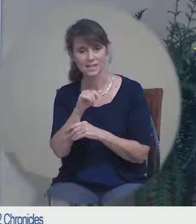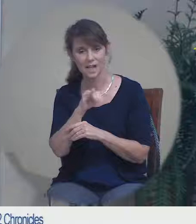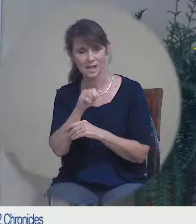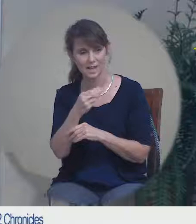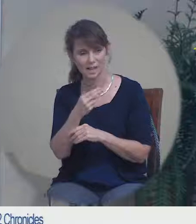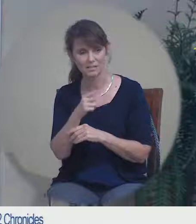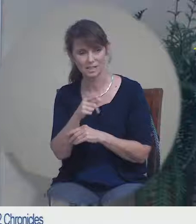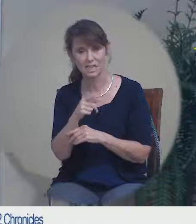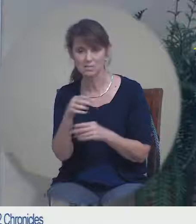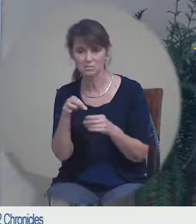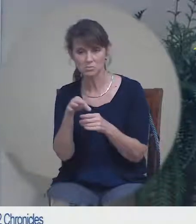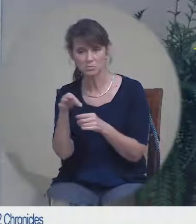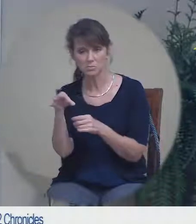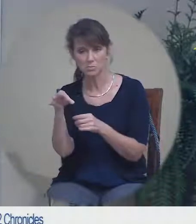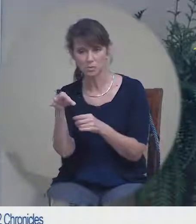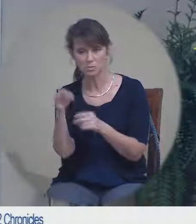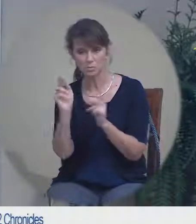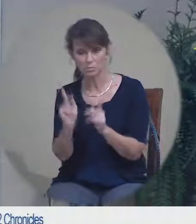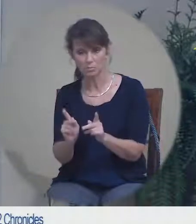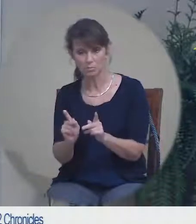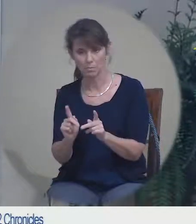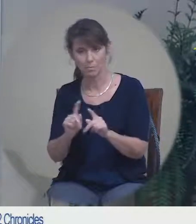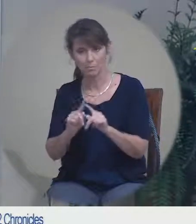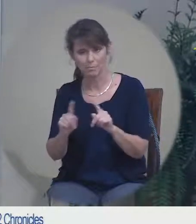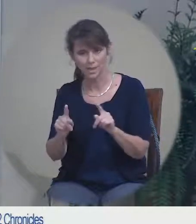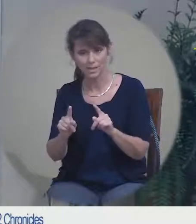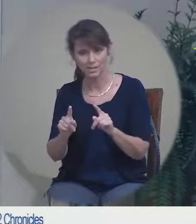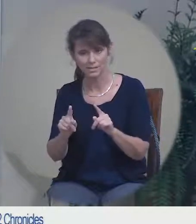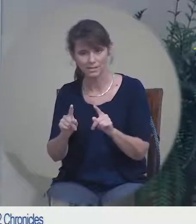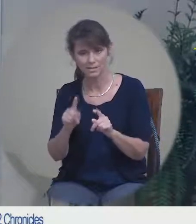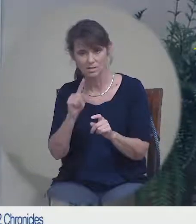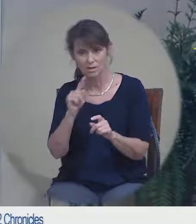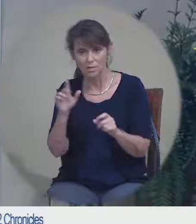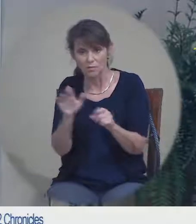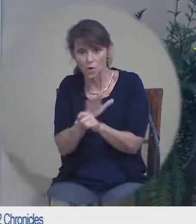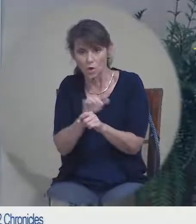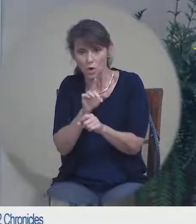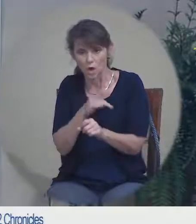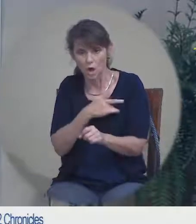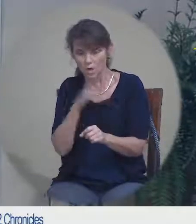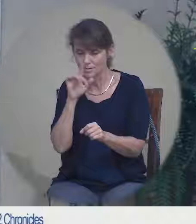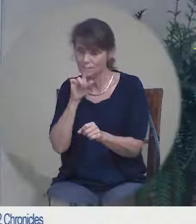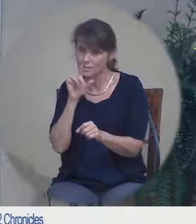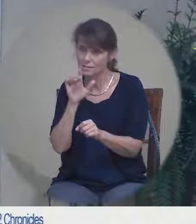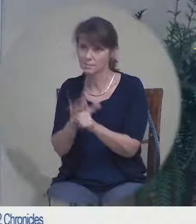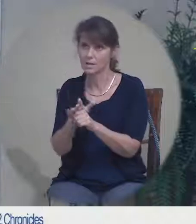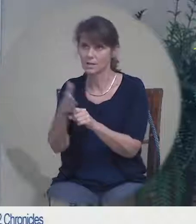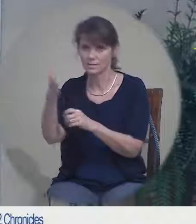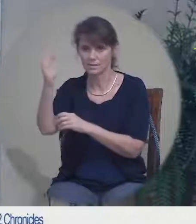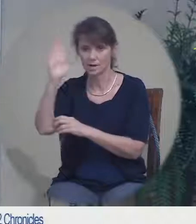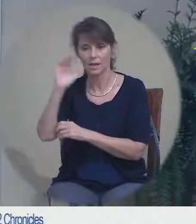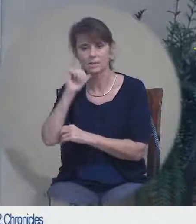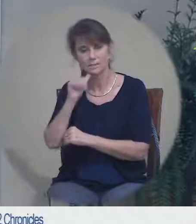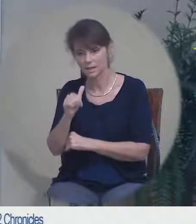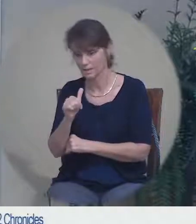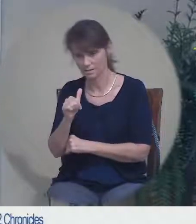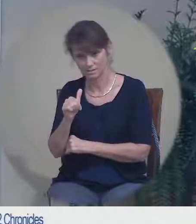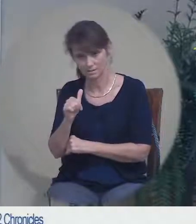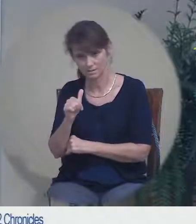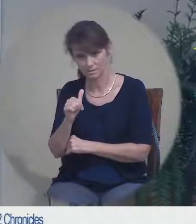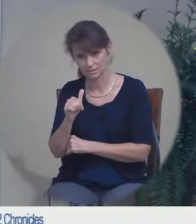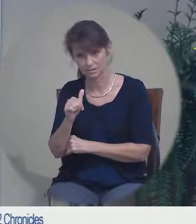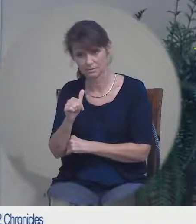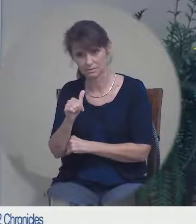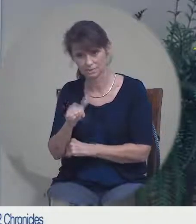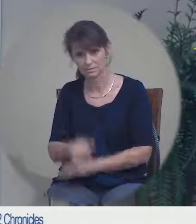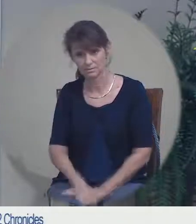better than most, but he didn't serve or commit himself with the whole heart. And you find that in 2 Chronicles chapter 25 and verse